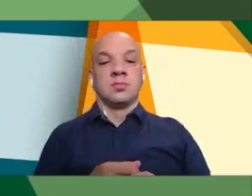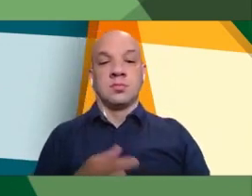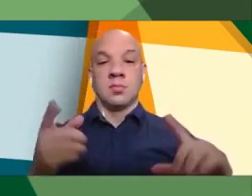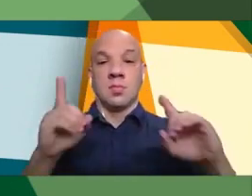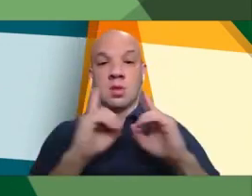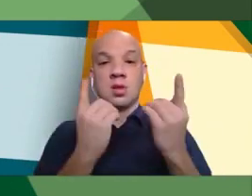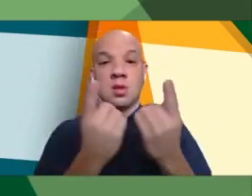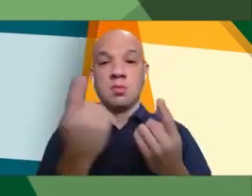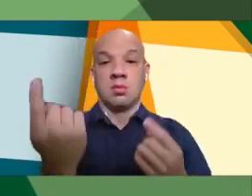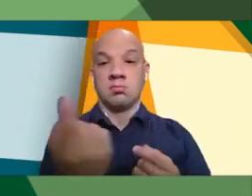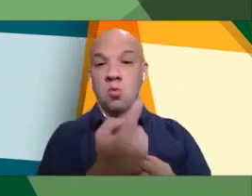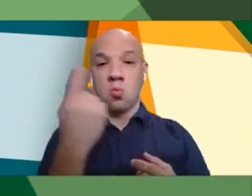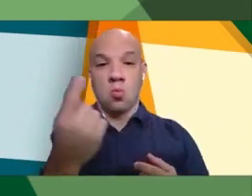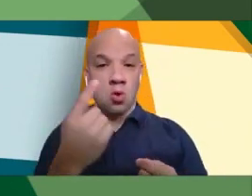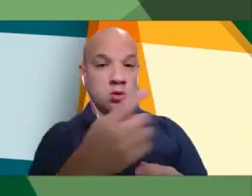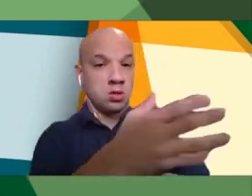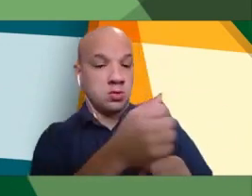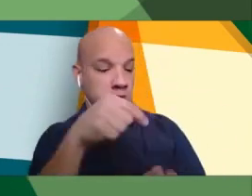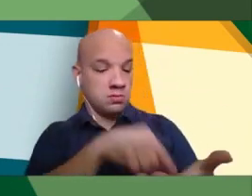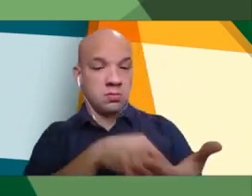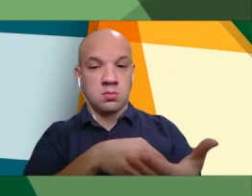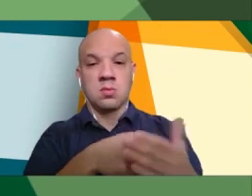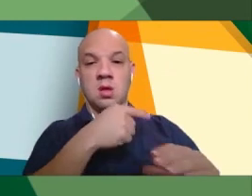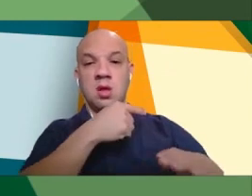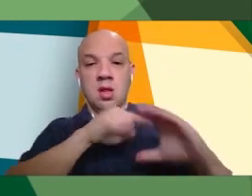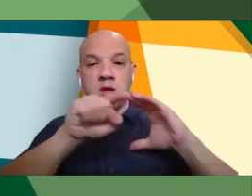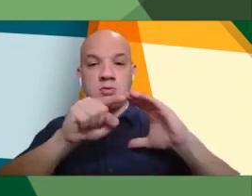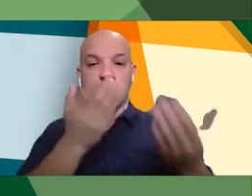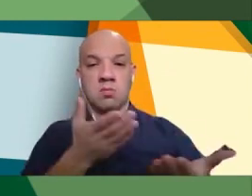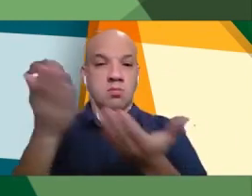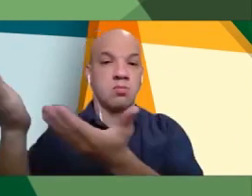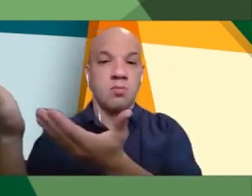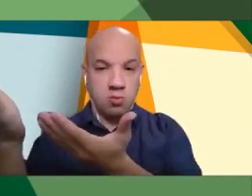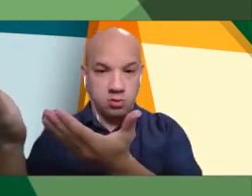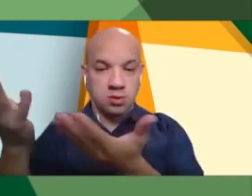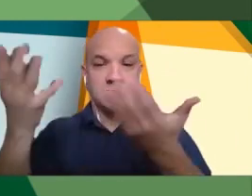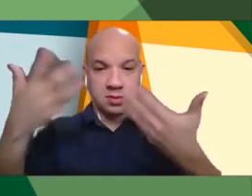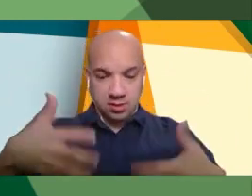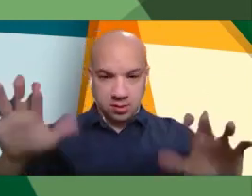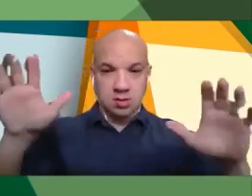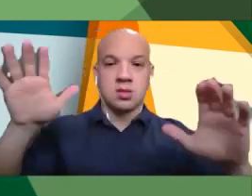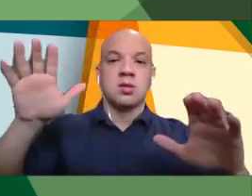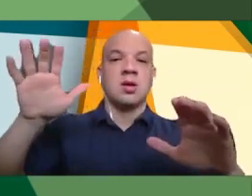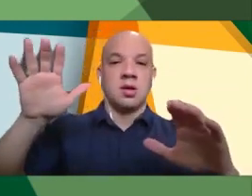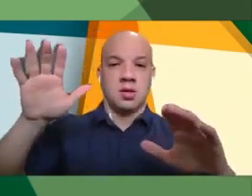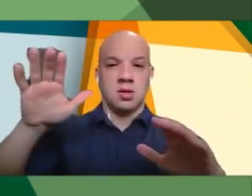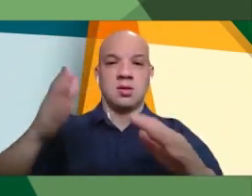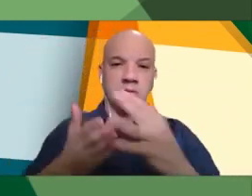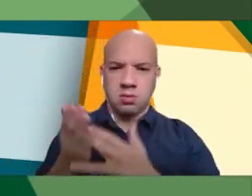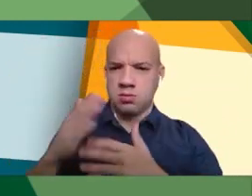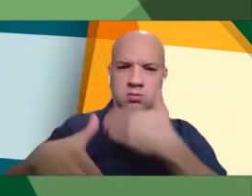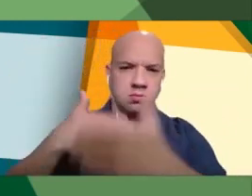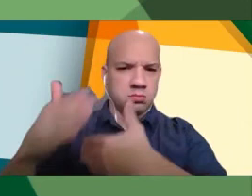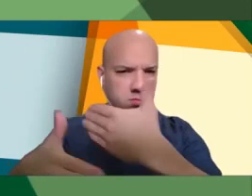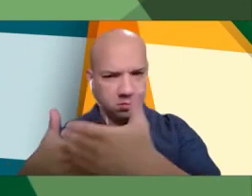will only consider electronic proposals that have been transmitted successfully within the RFP